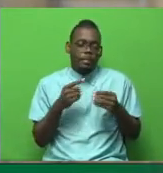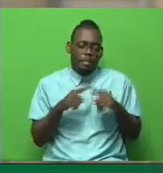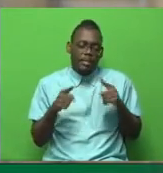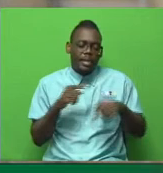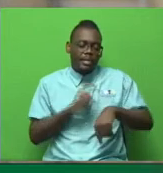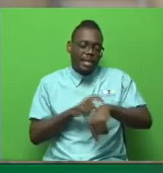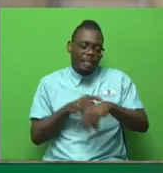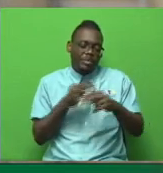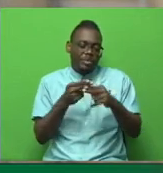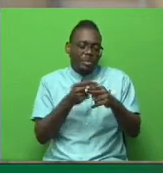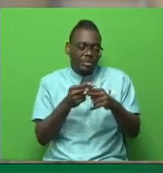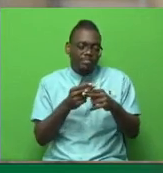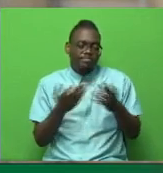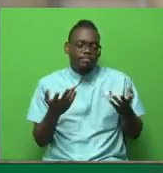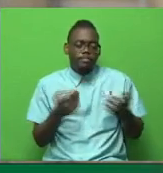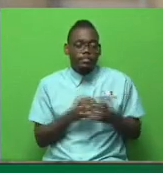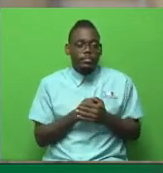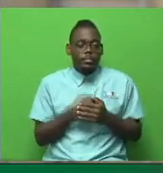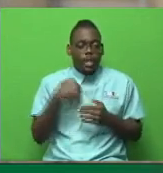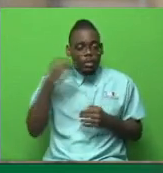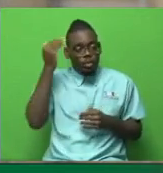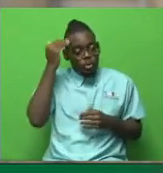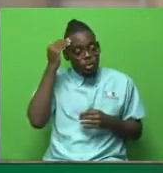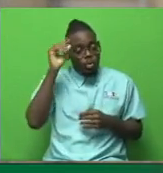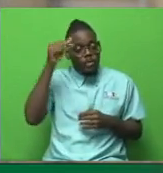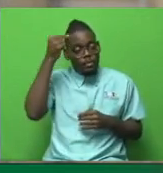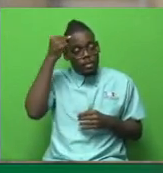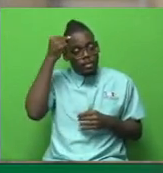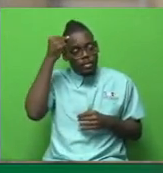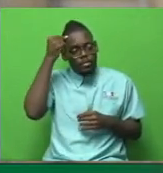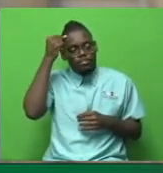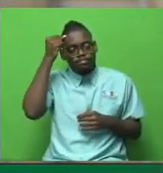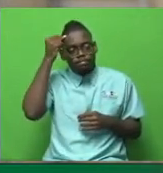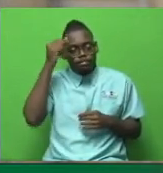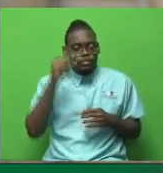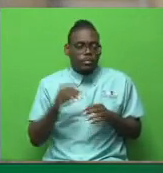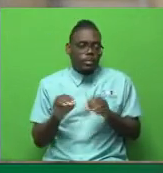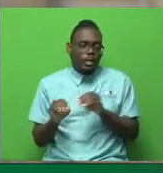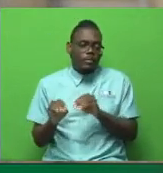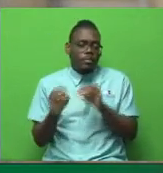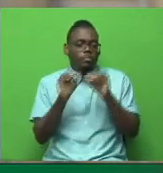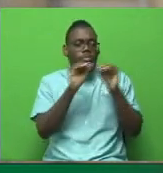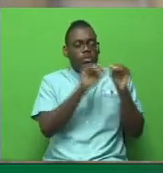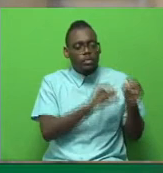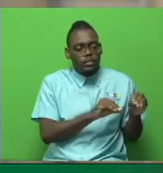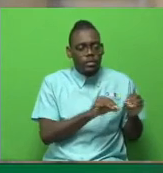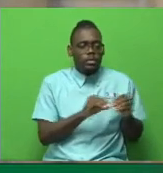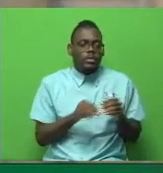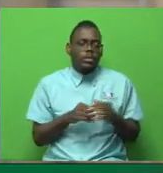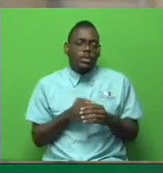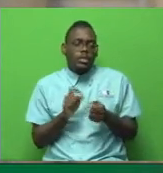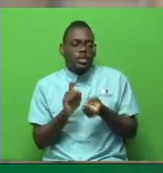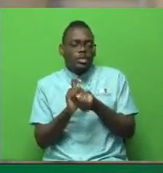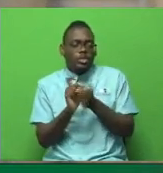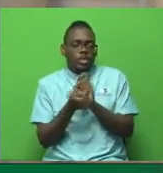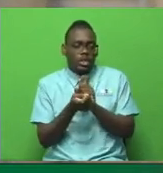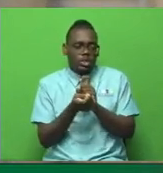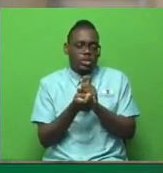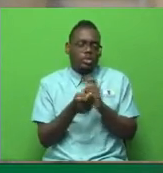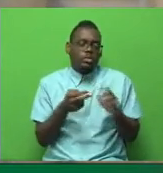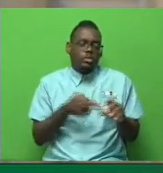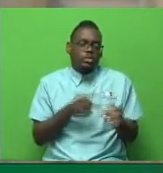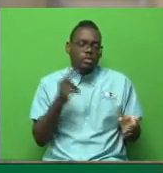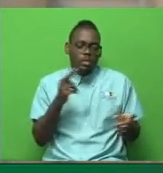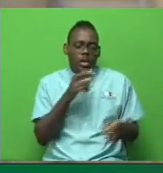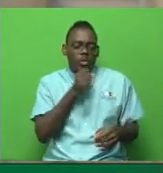as you would know government has been moving to move the retirement age to the age of 65. so let me explain of how